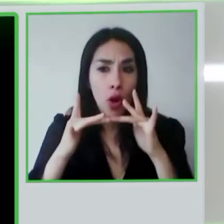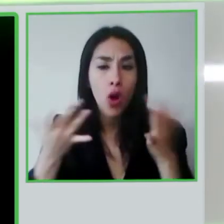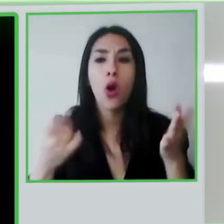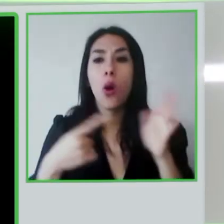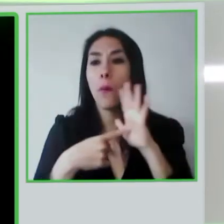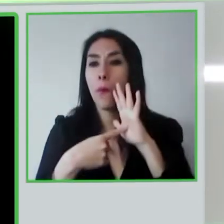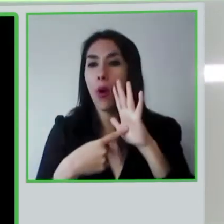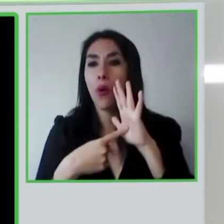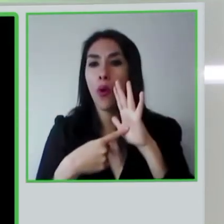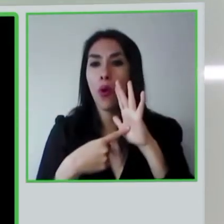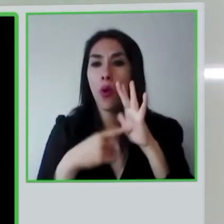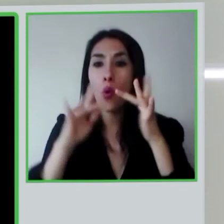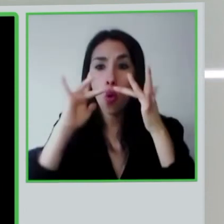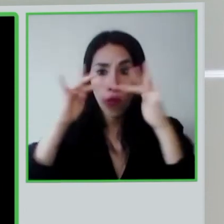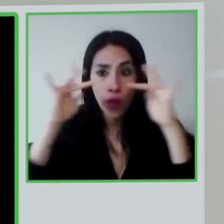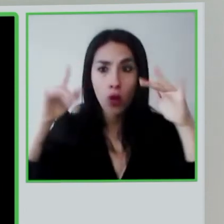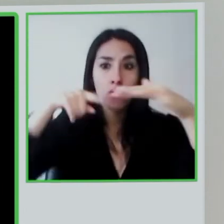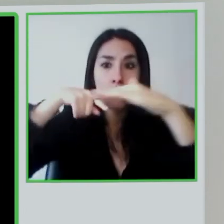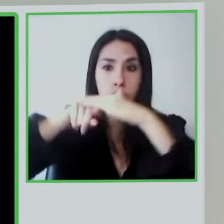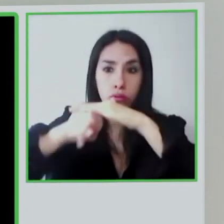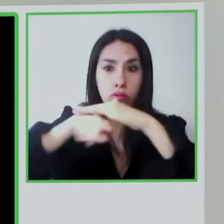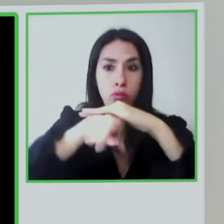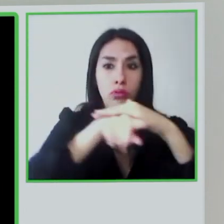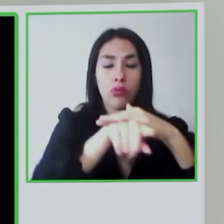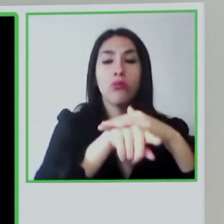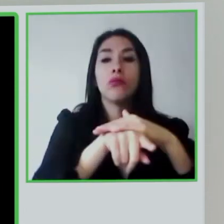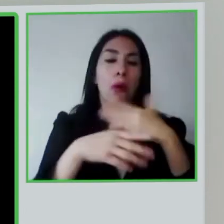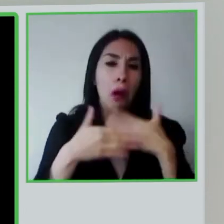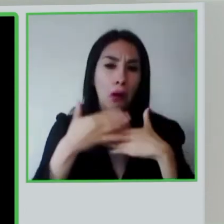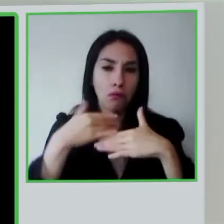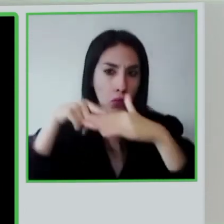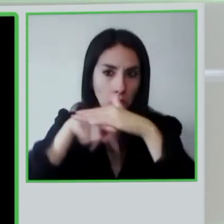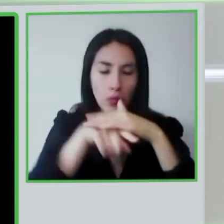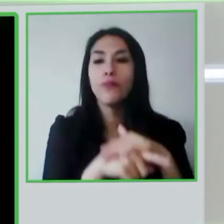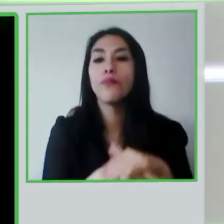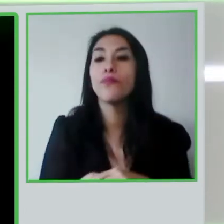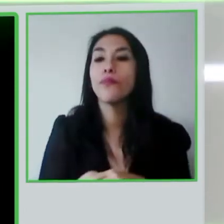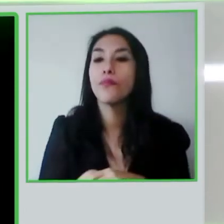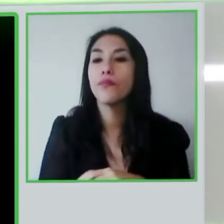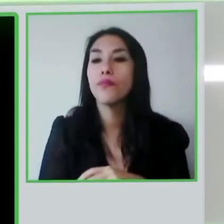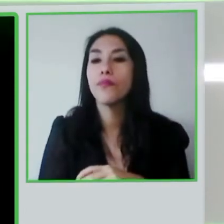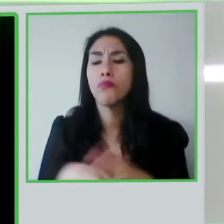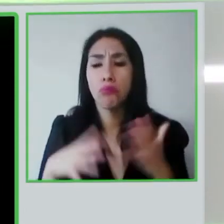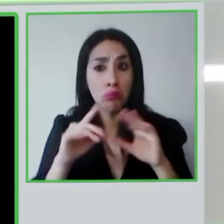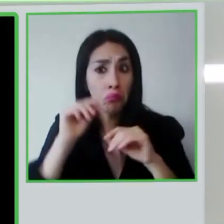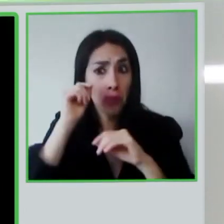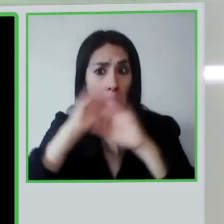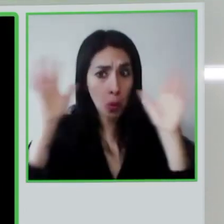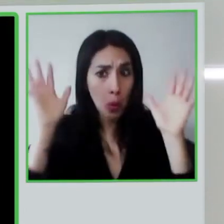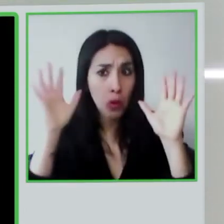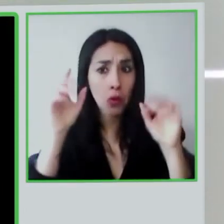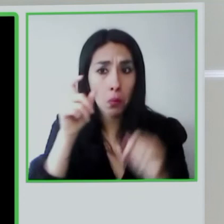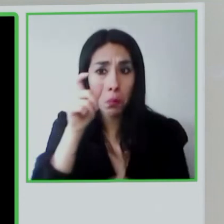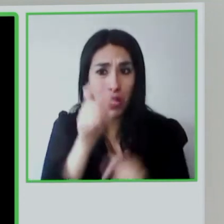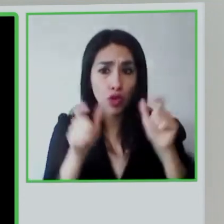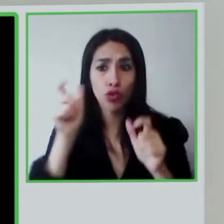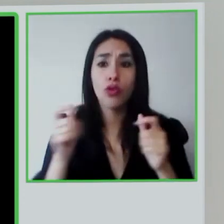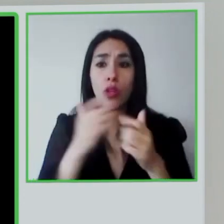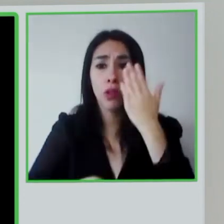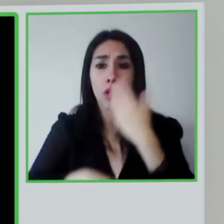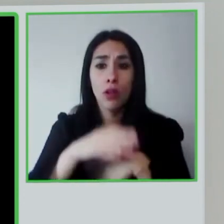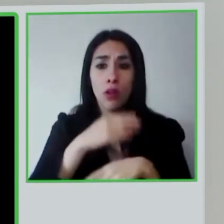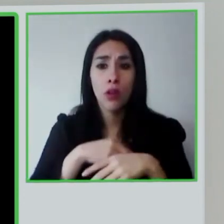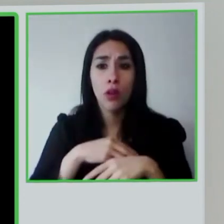internet, or if stores are more accessible, if we can understand the impact of visually